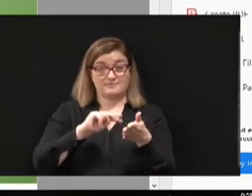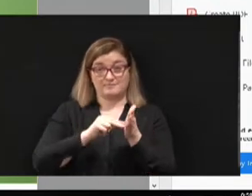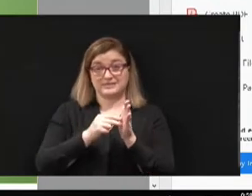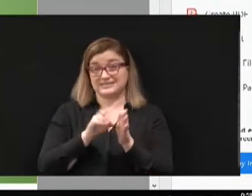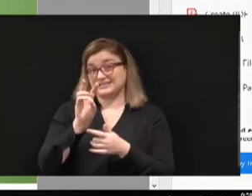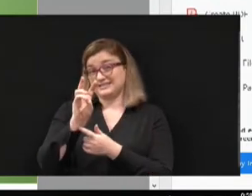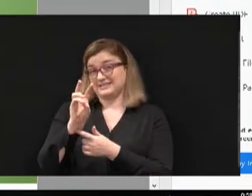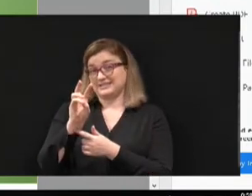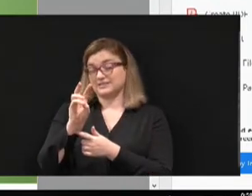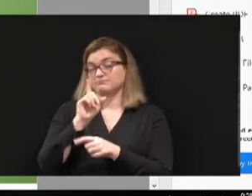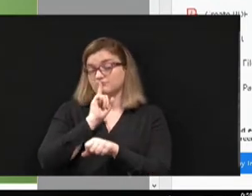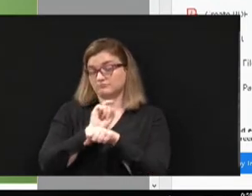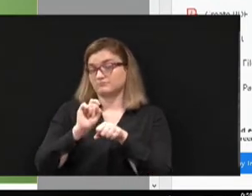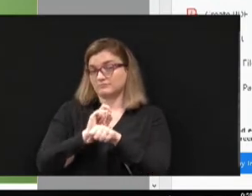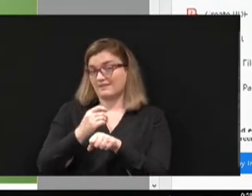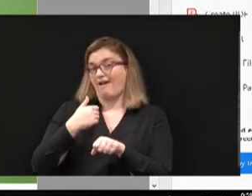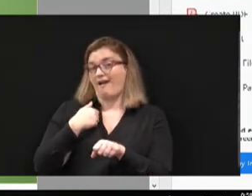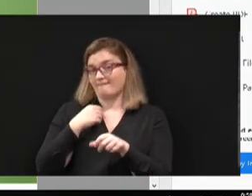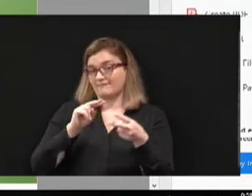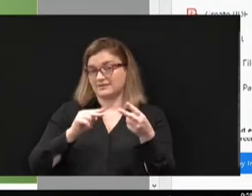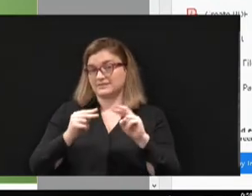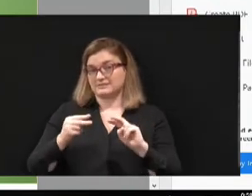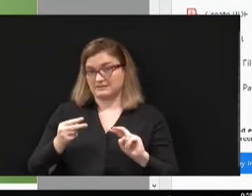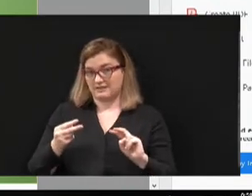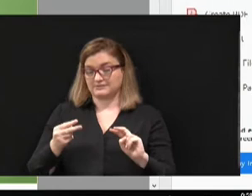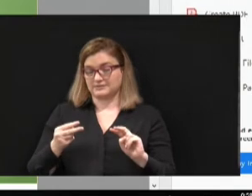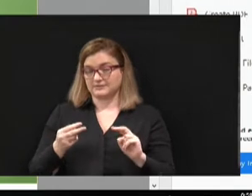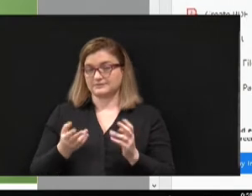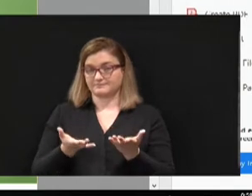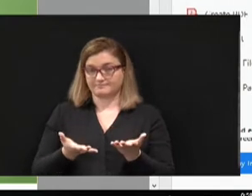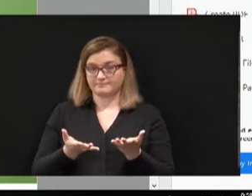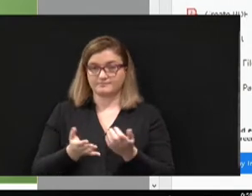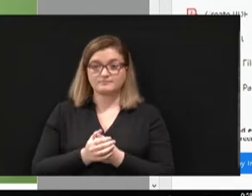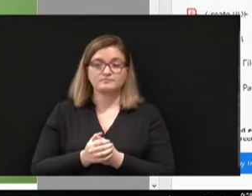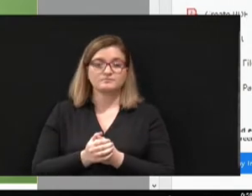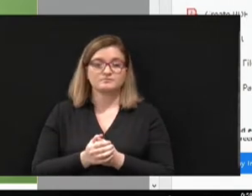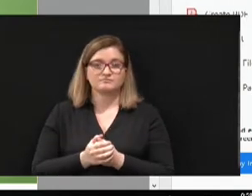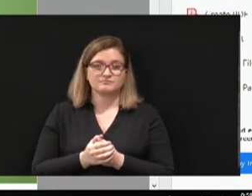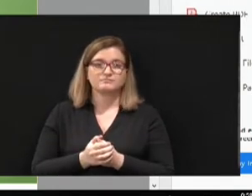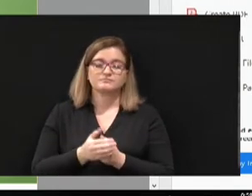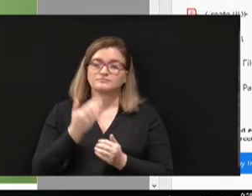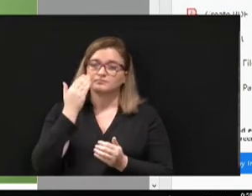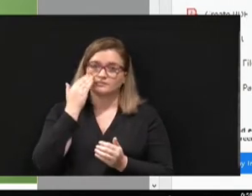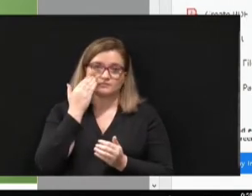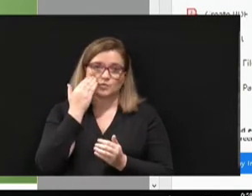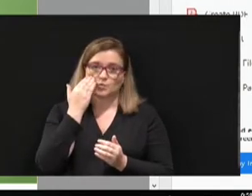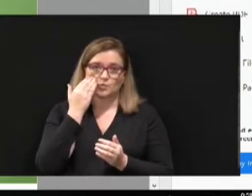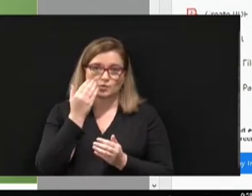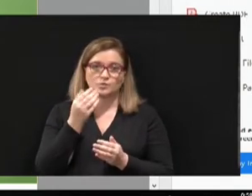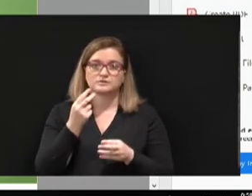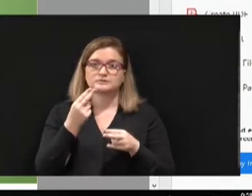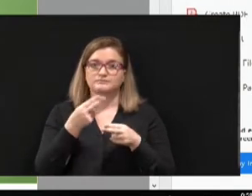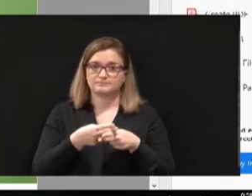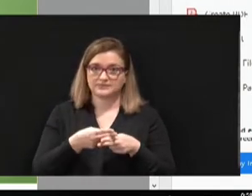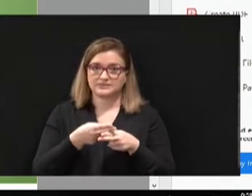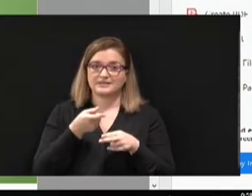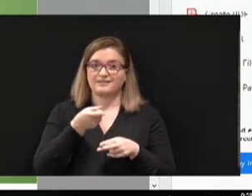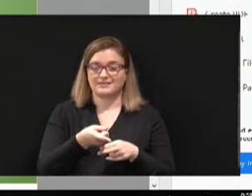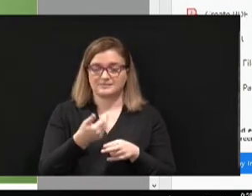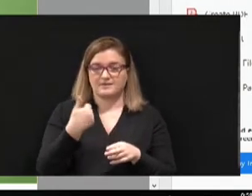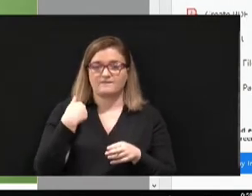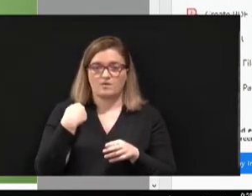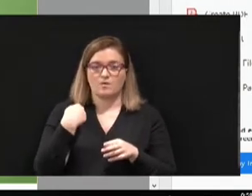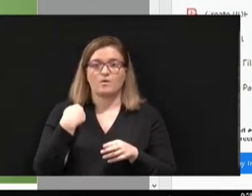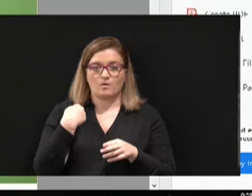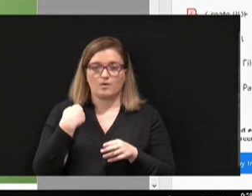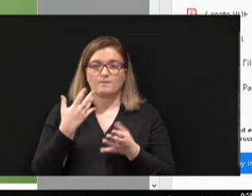dyslexia. Very important, I mentioned it a moment ago, but very important to hit upon it again. People with dyslexia are bright. They